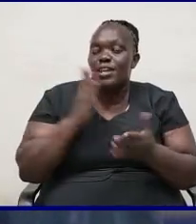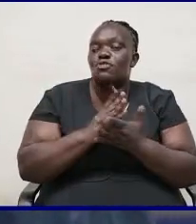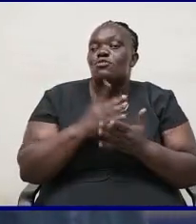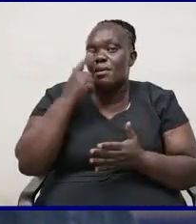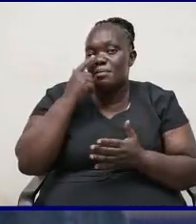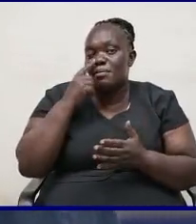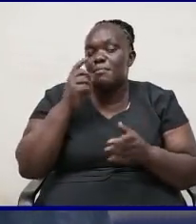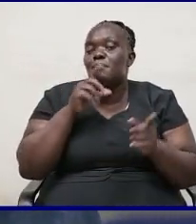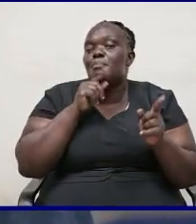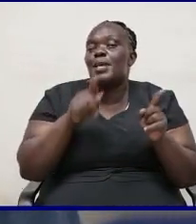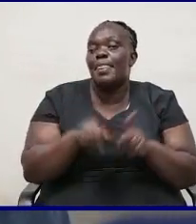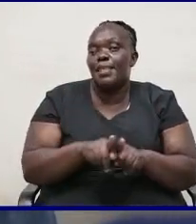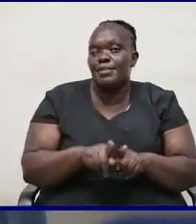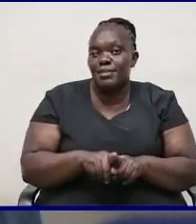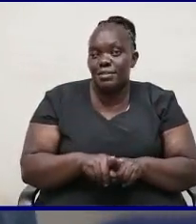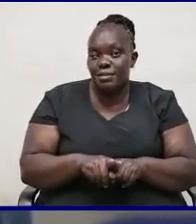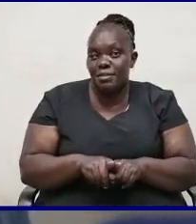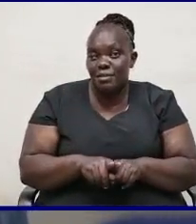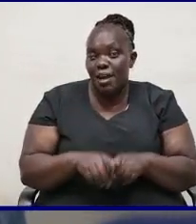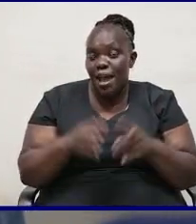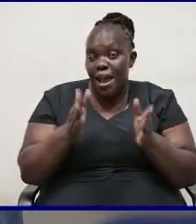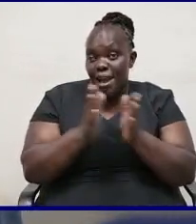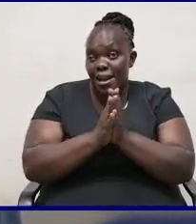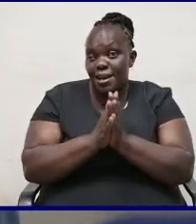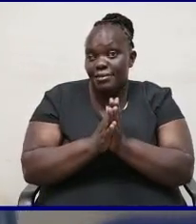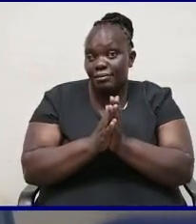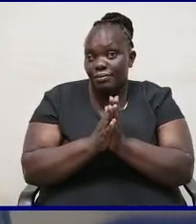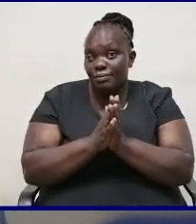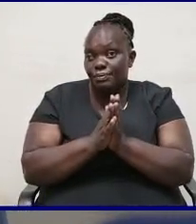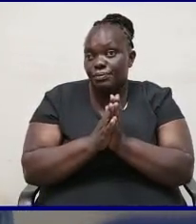and Ugandans are brothers. And I'm